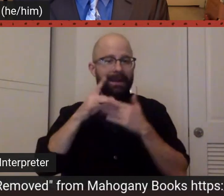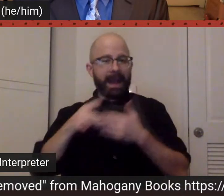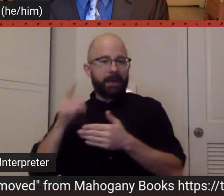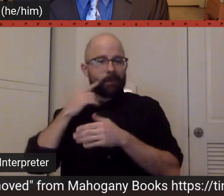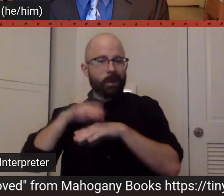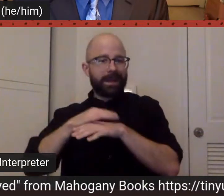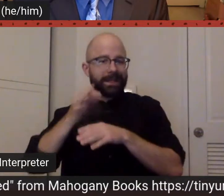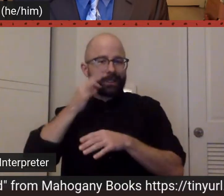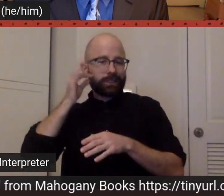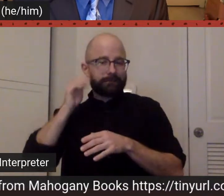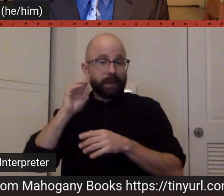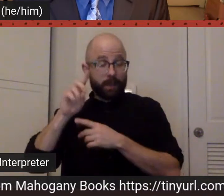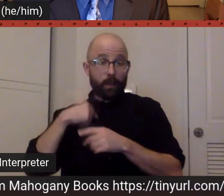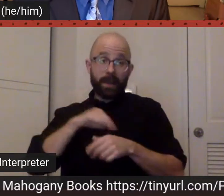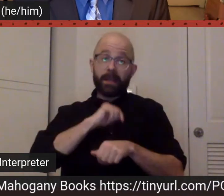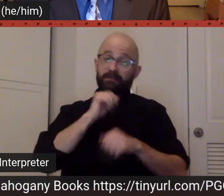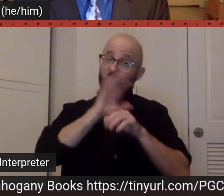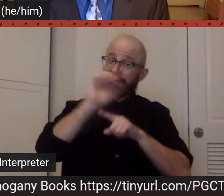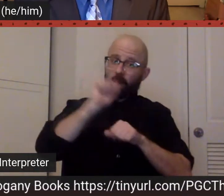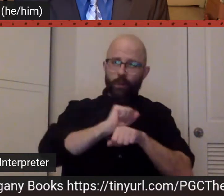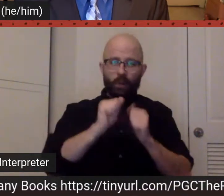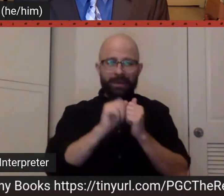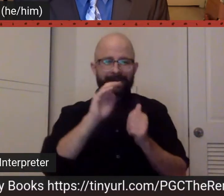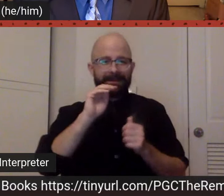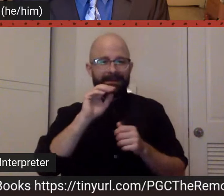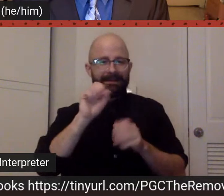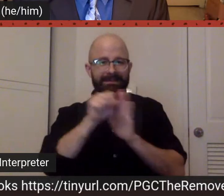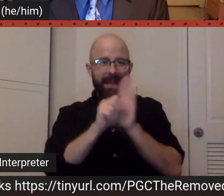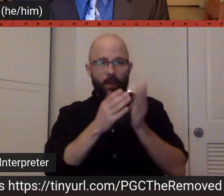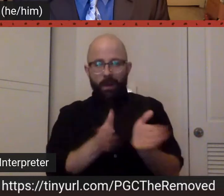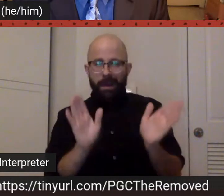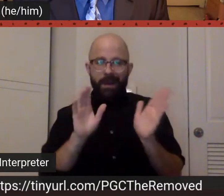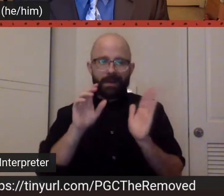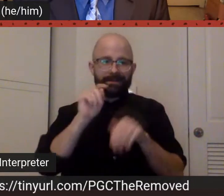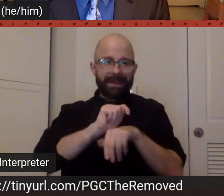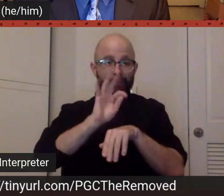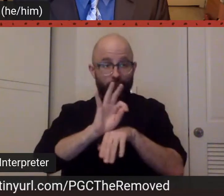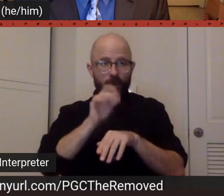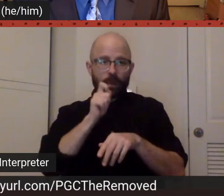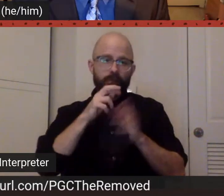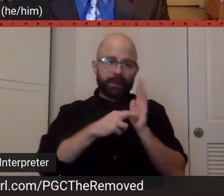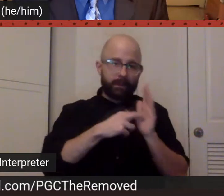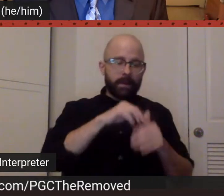awesome. We've been working with a statewide task force with representatives of public libraries, cultural